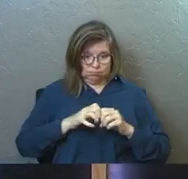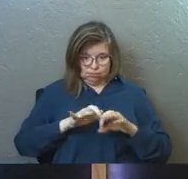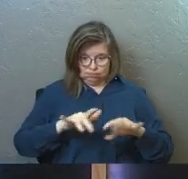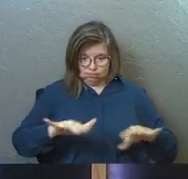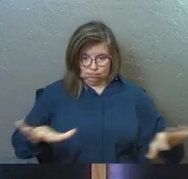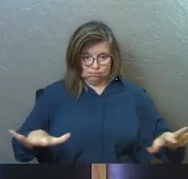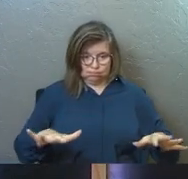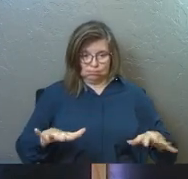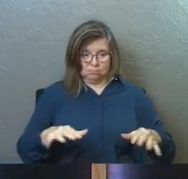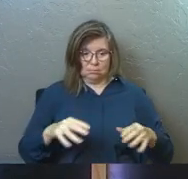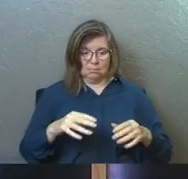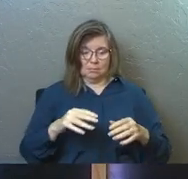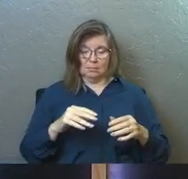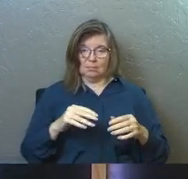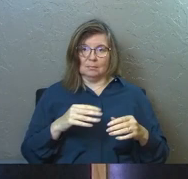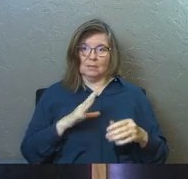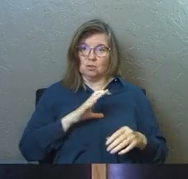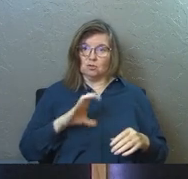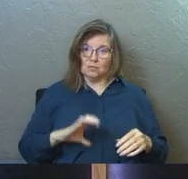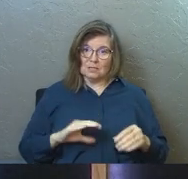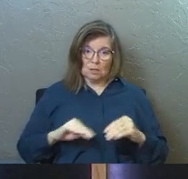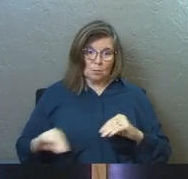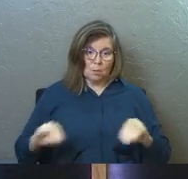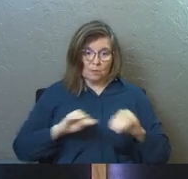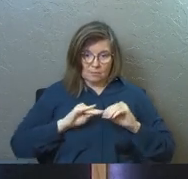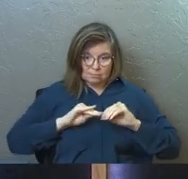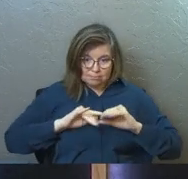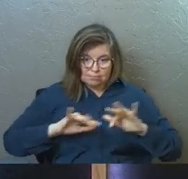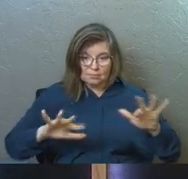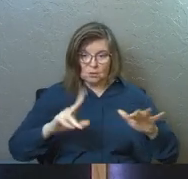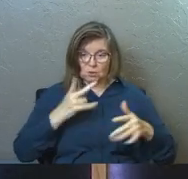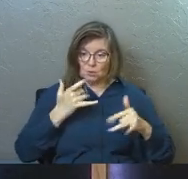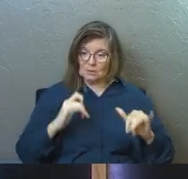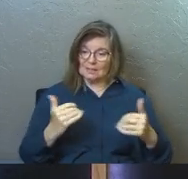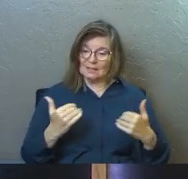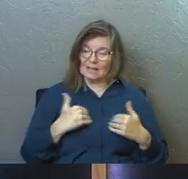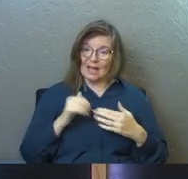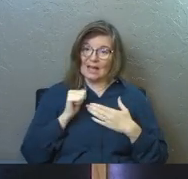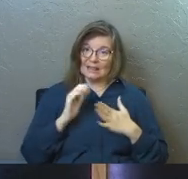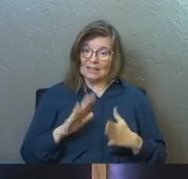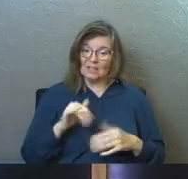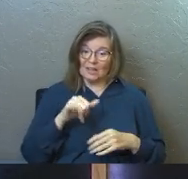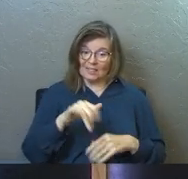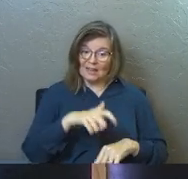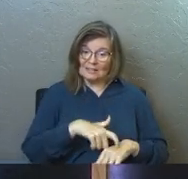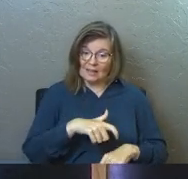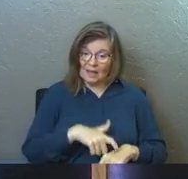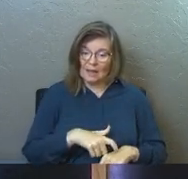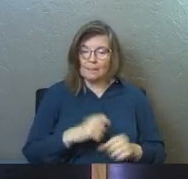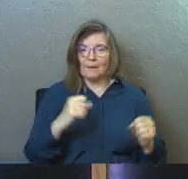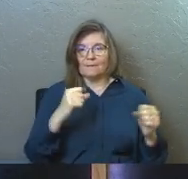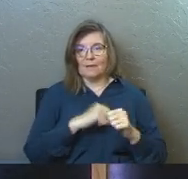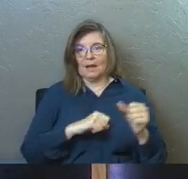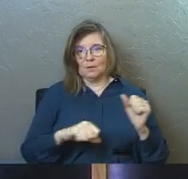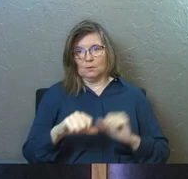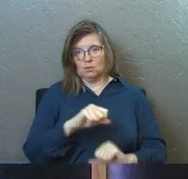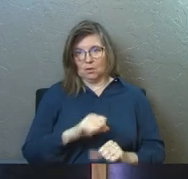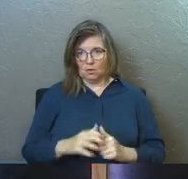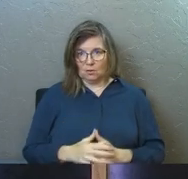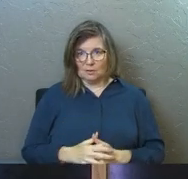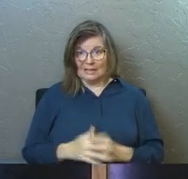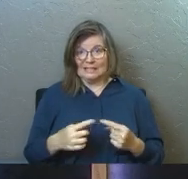the ancient world, this grassroots Christian movement is going, you've still got leaders, even at that time, fighting with each